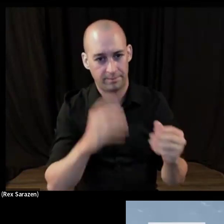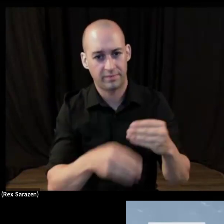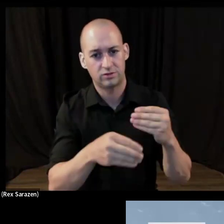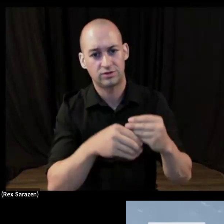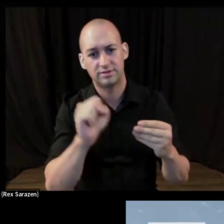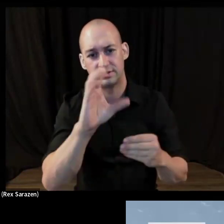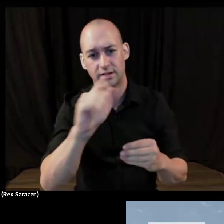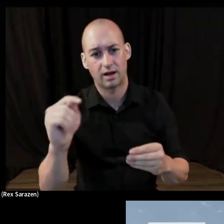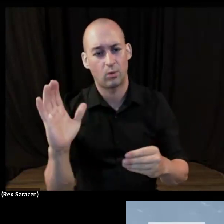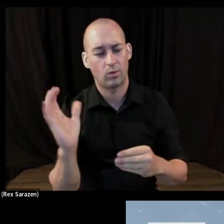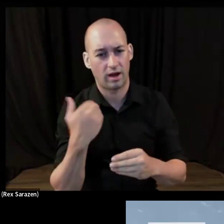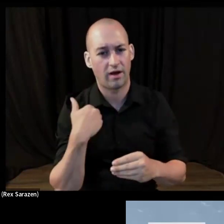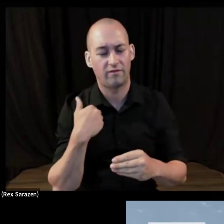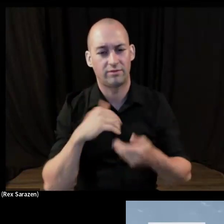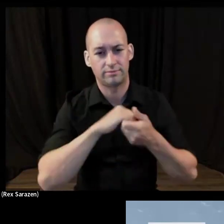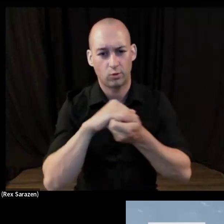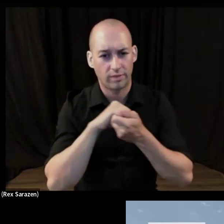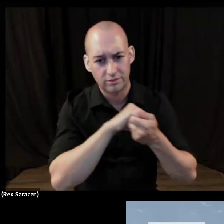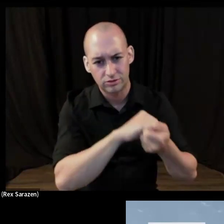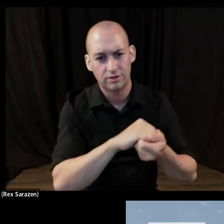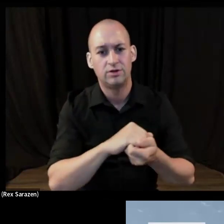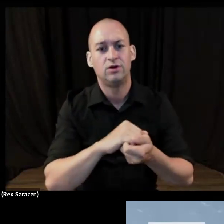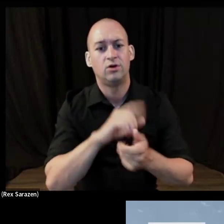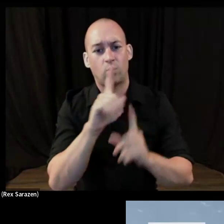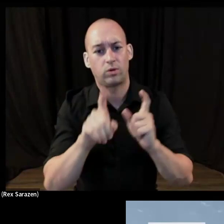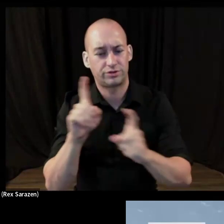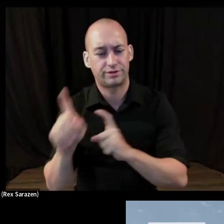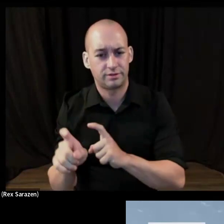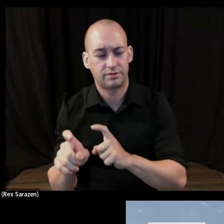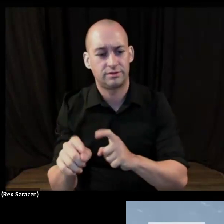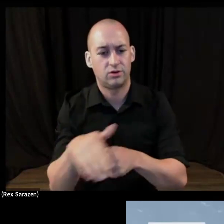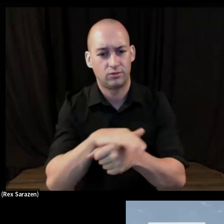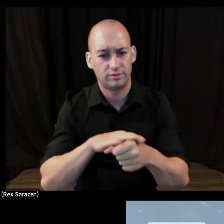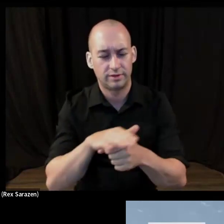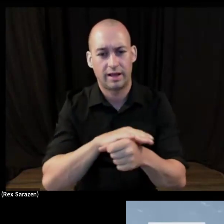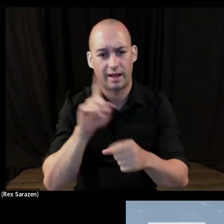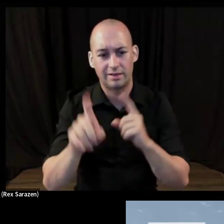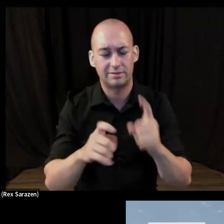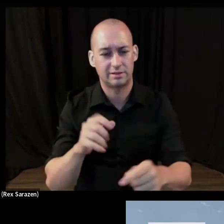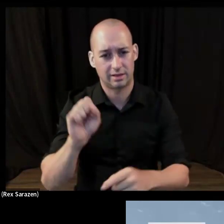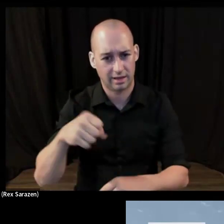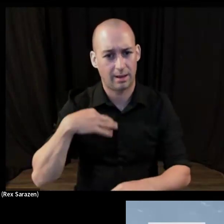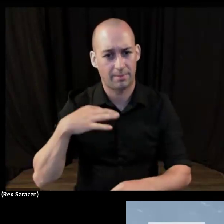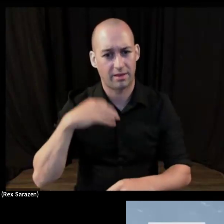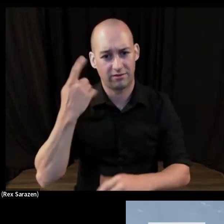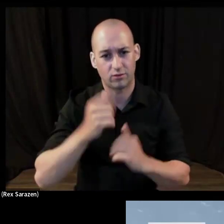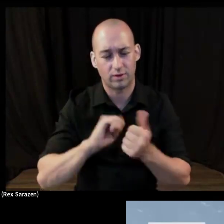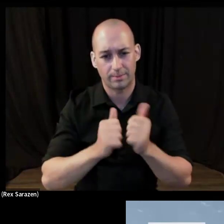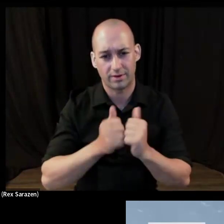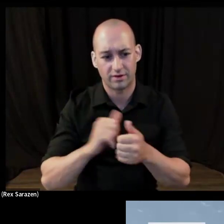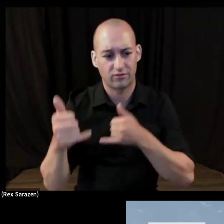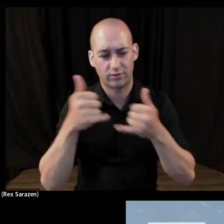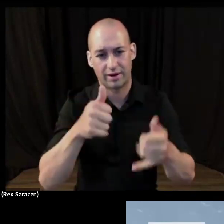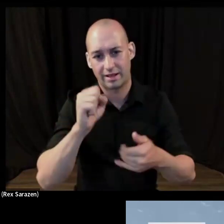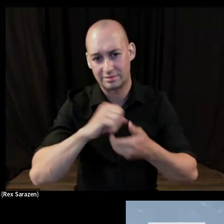kind of a coalition question. A region asking if they can apply for a competitive grant as a partner, and then a capacity